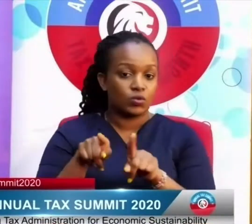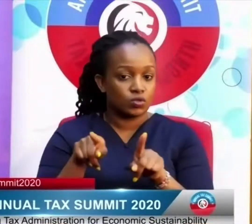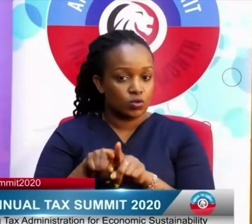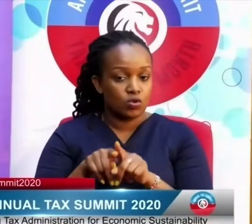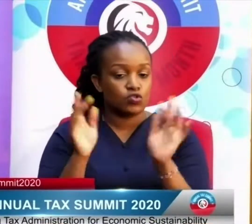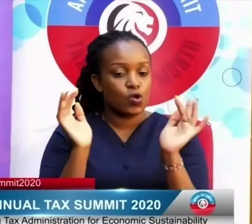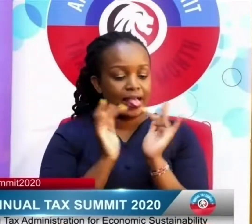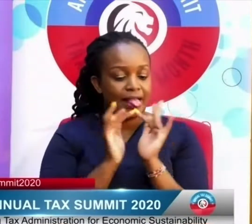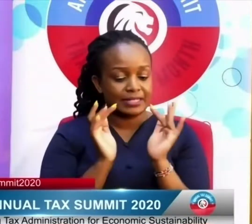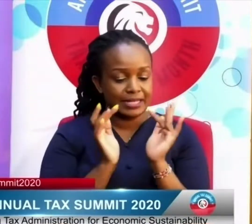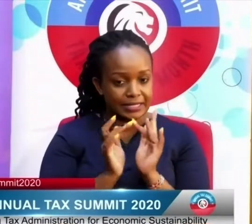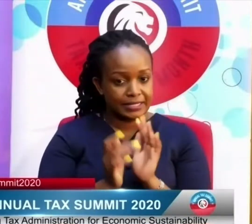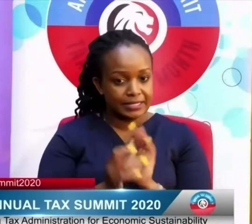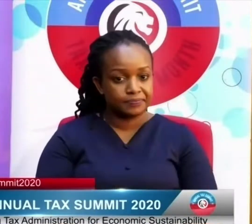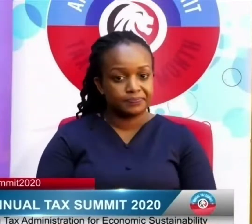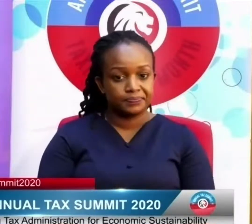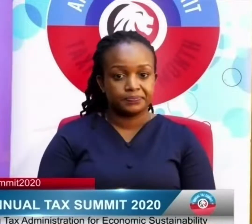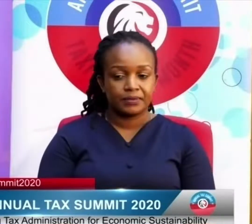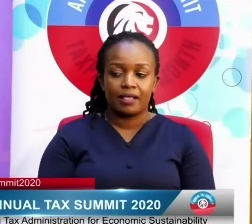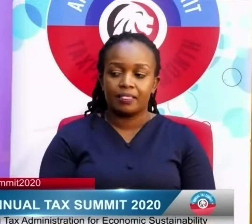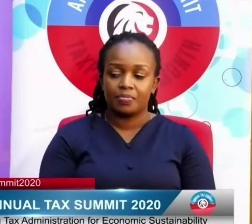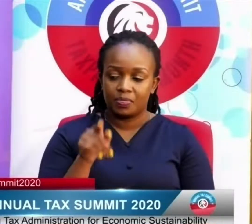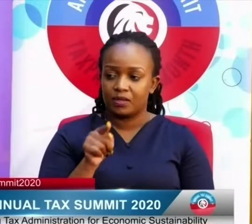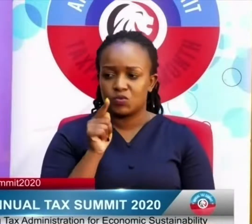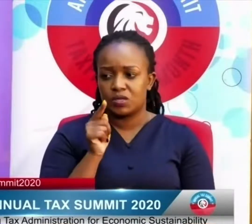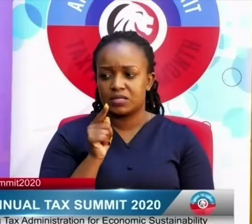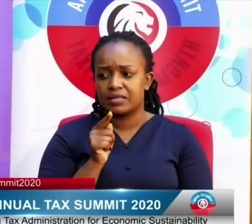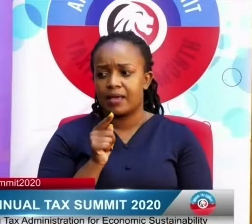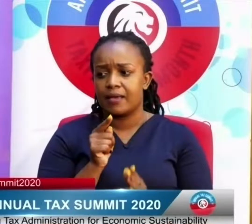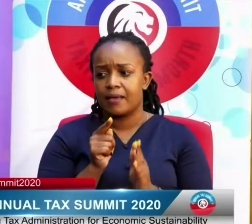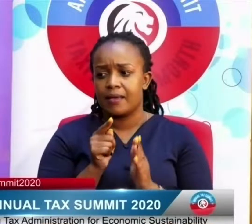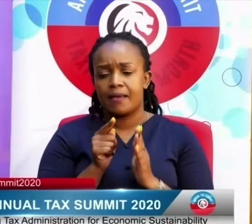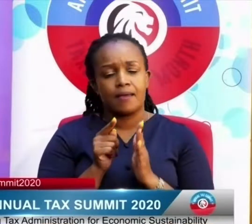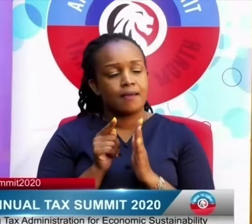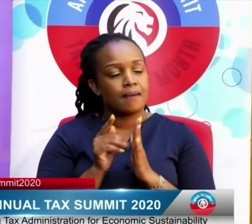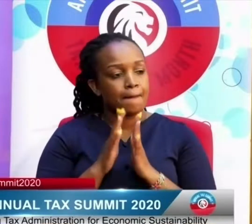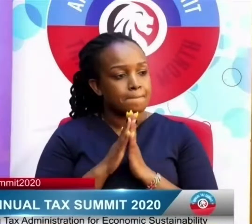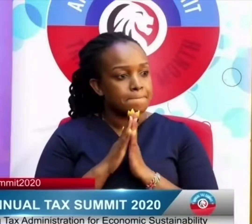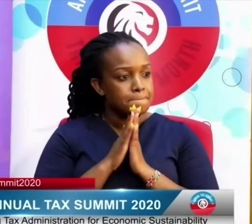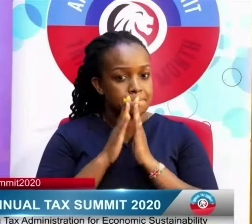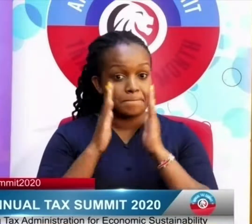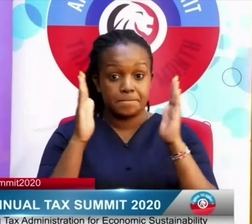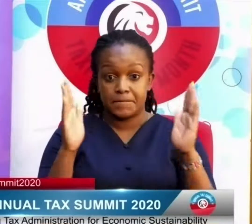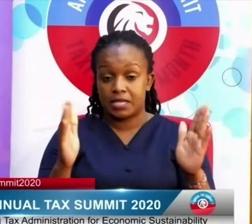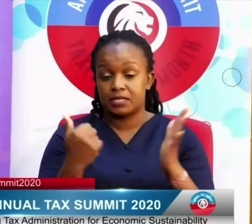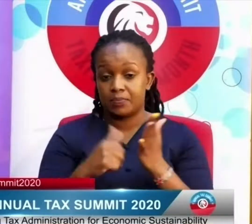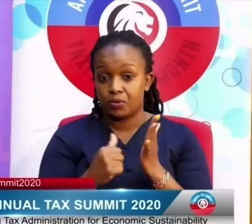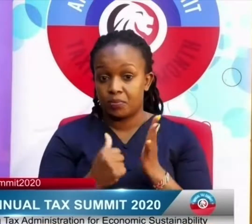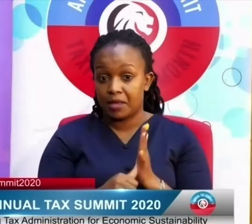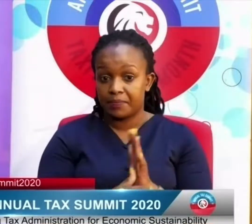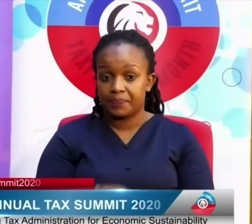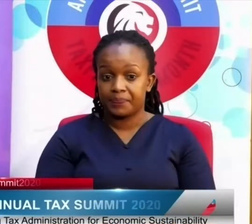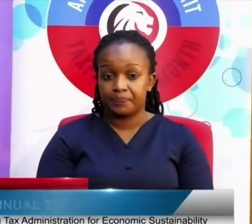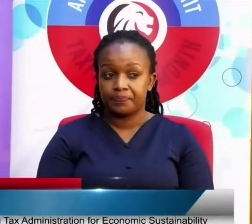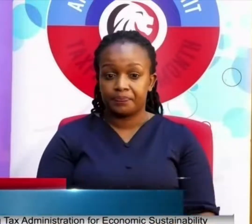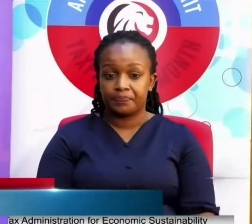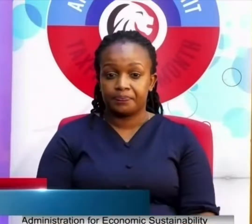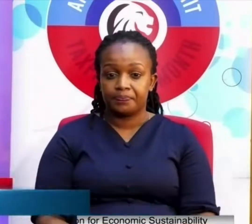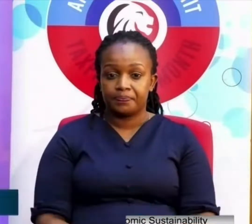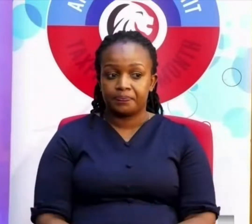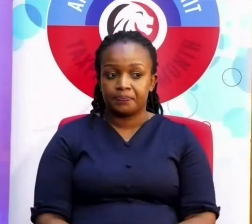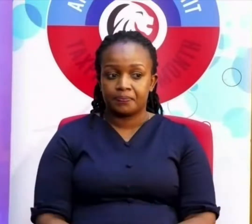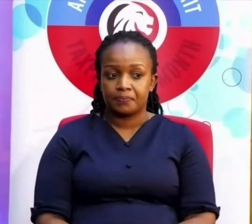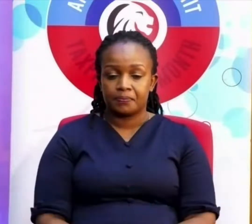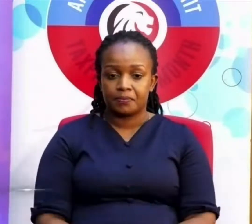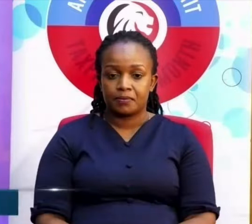this was our major headache starting off with this. Howbeit, our branches